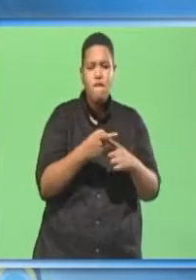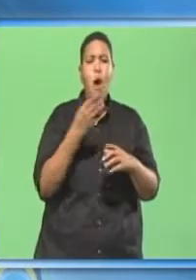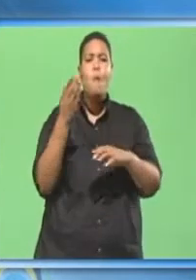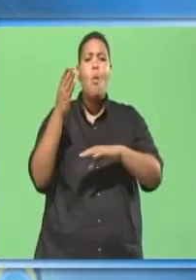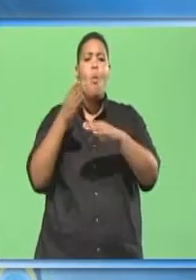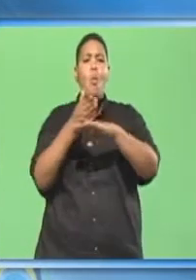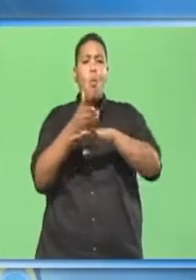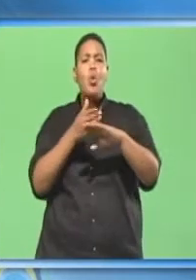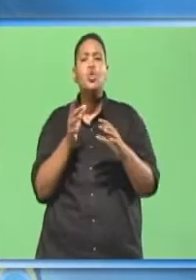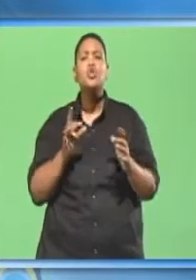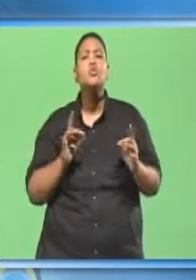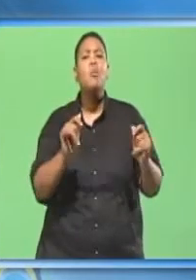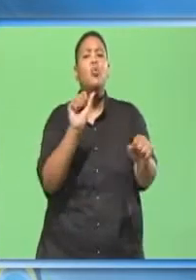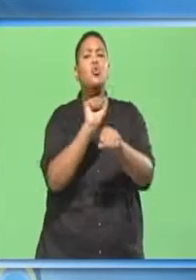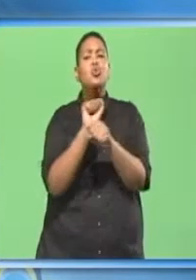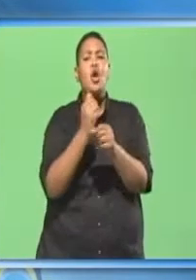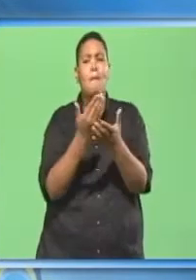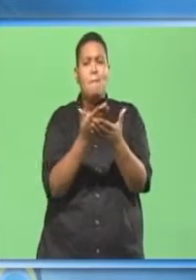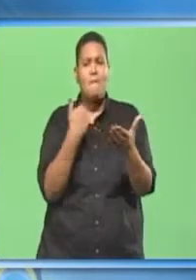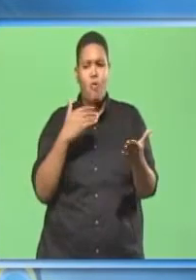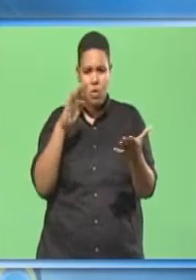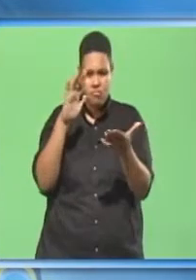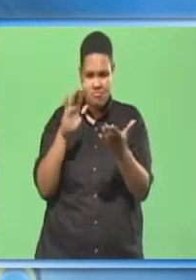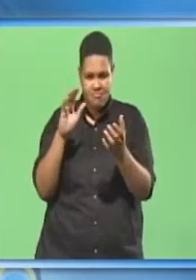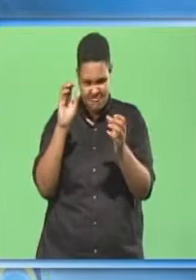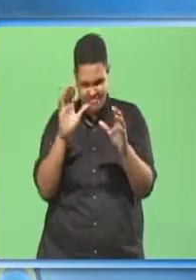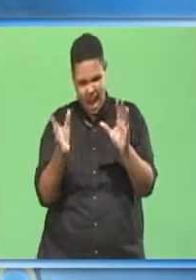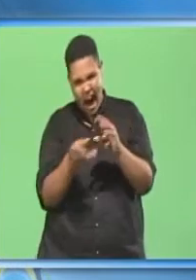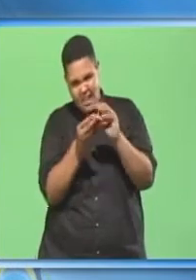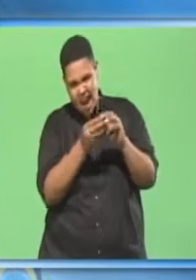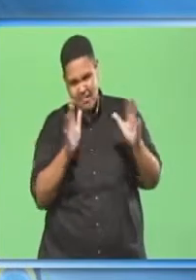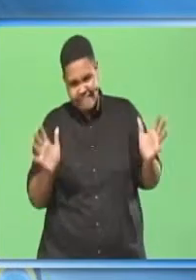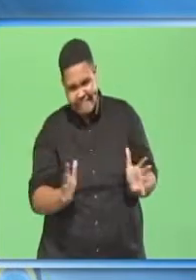up the job before glass papering.